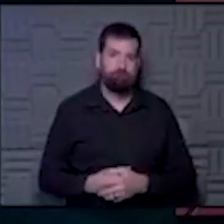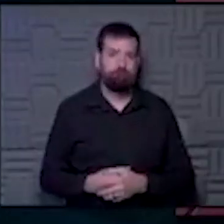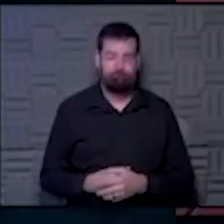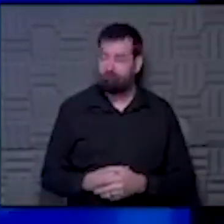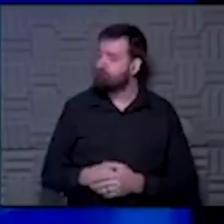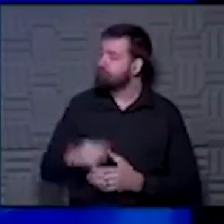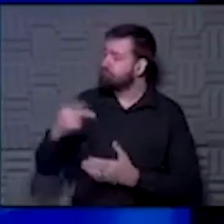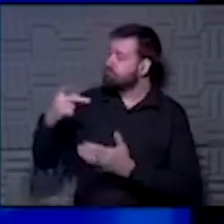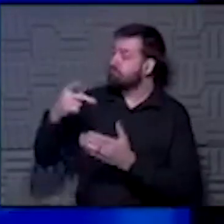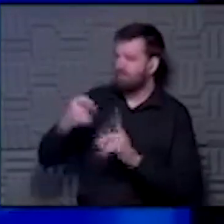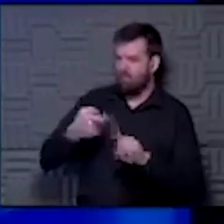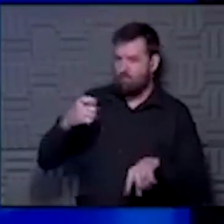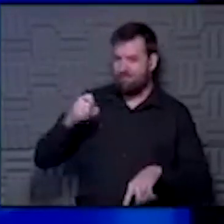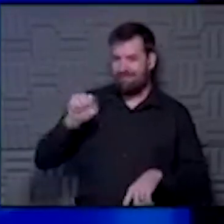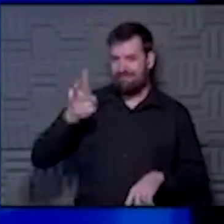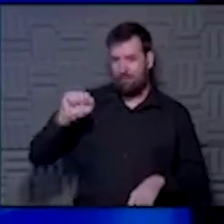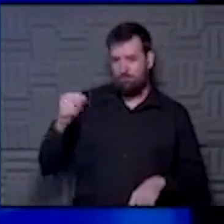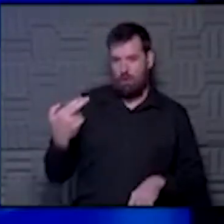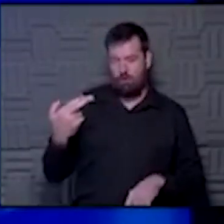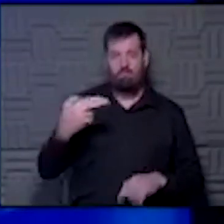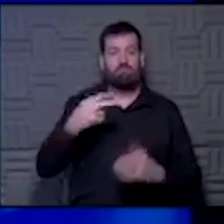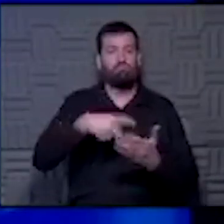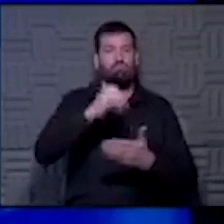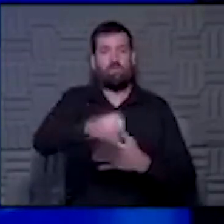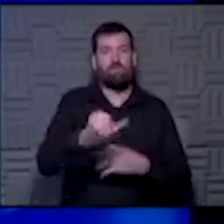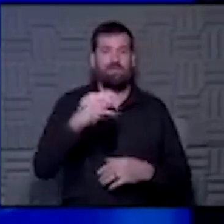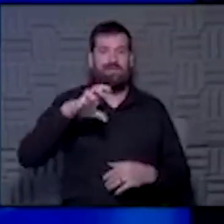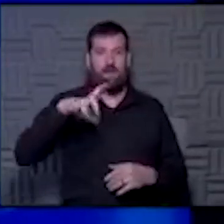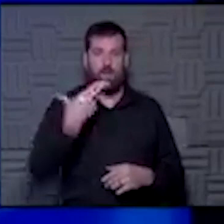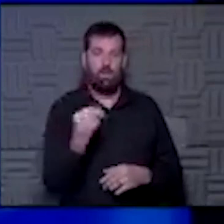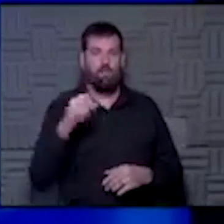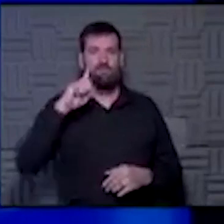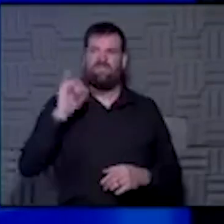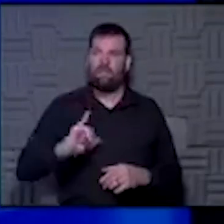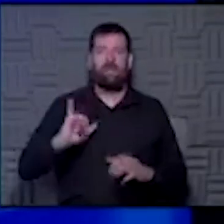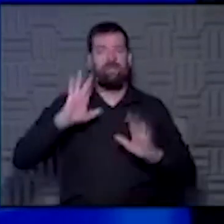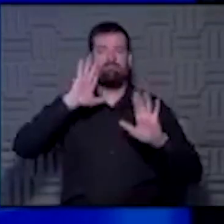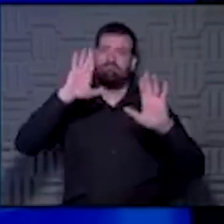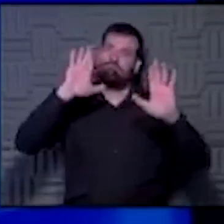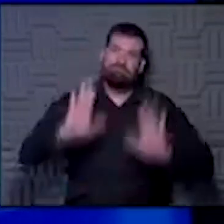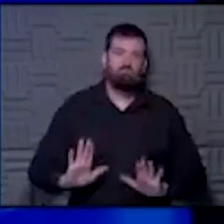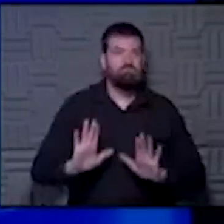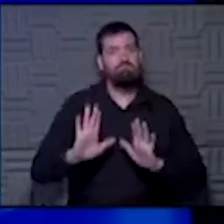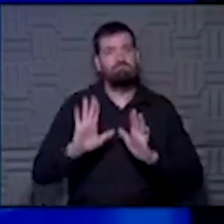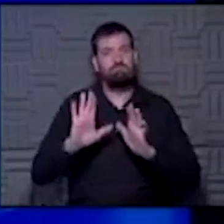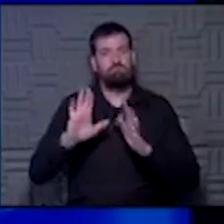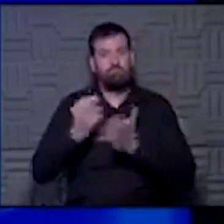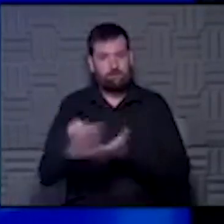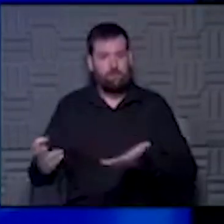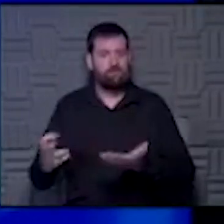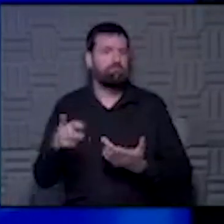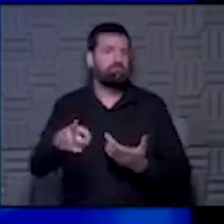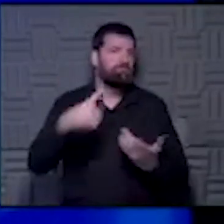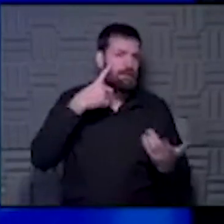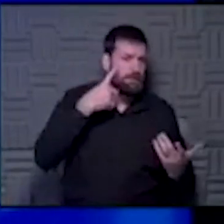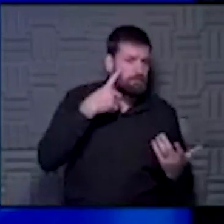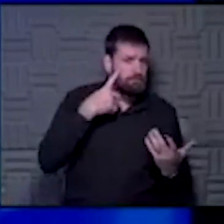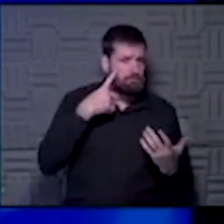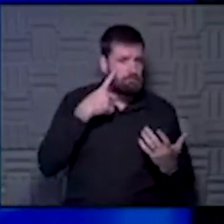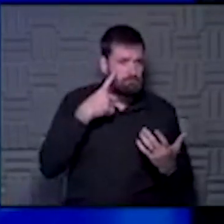Project ECHO, this is from Sarah. Project ECHO sounds like such a great resource for LTC facilities. What are your thoughts? Any chance